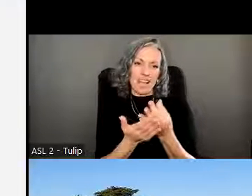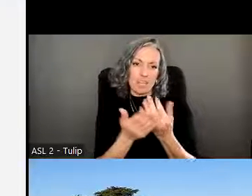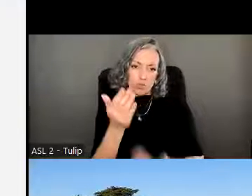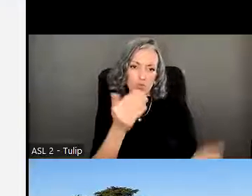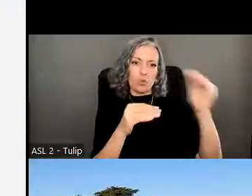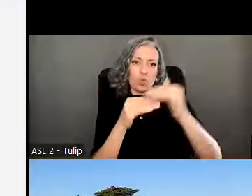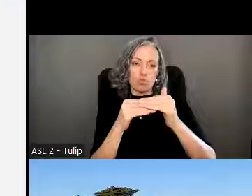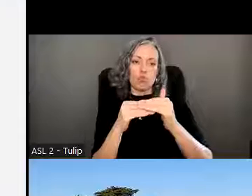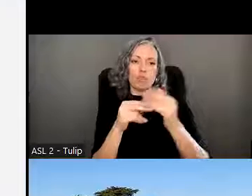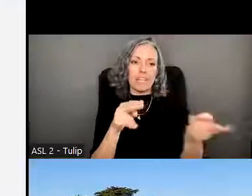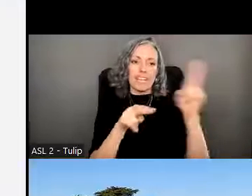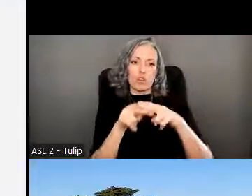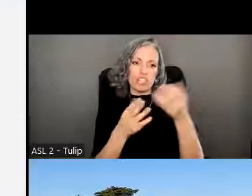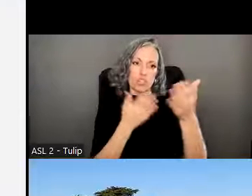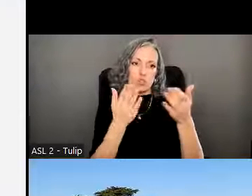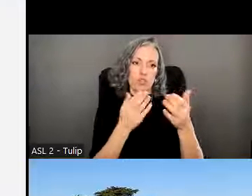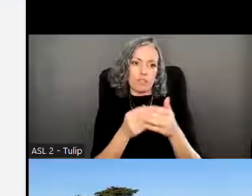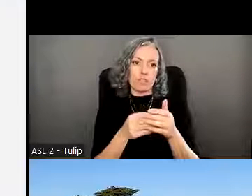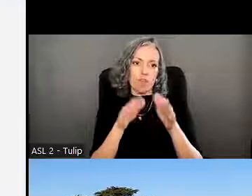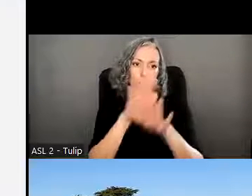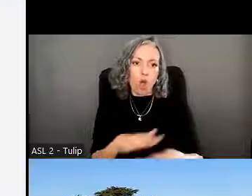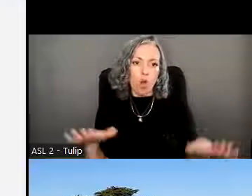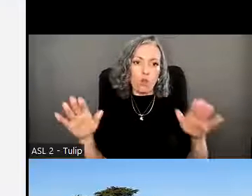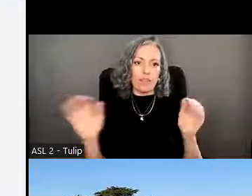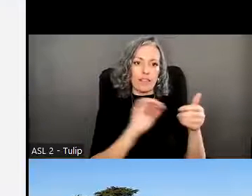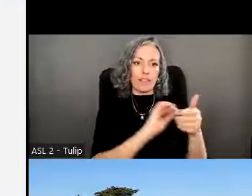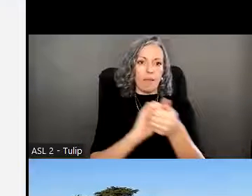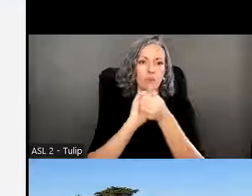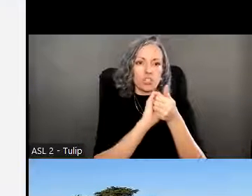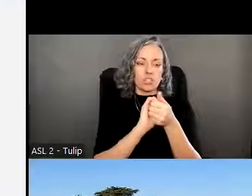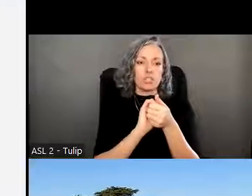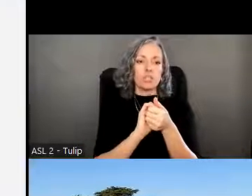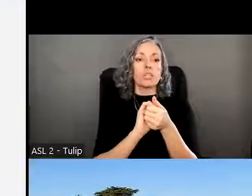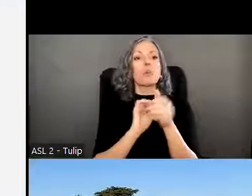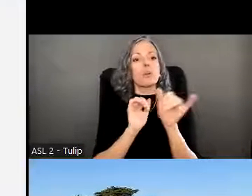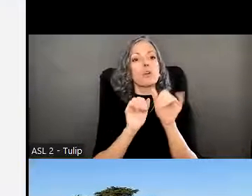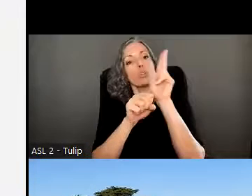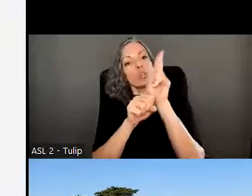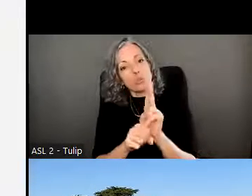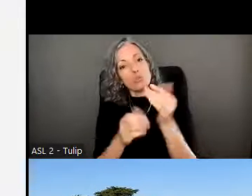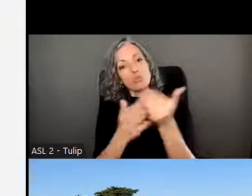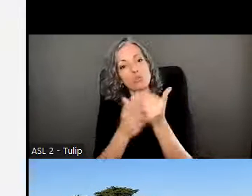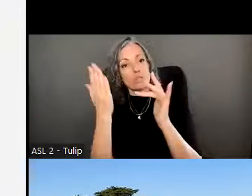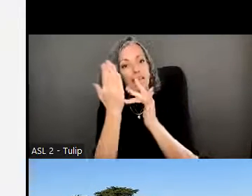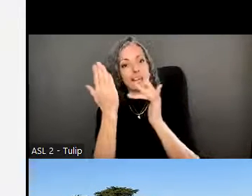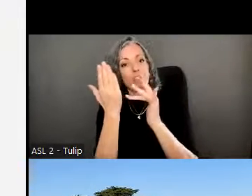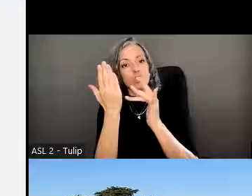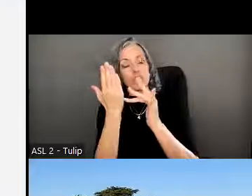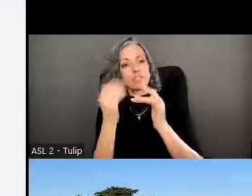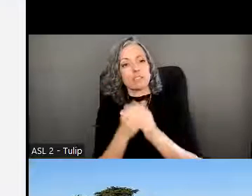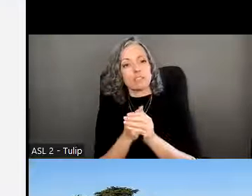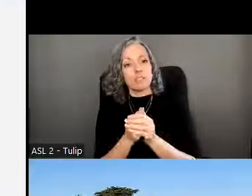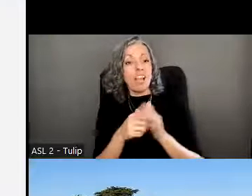service delivery and the cross-CRC collaboration, but more importantly, to utilize the new technologies that